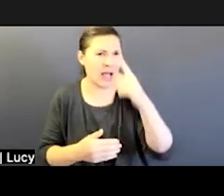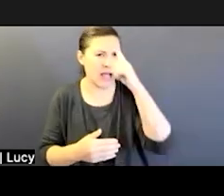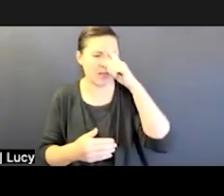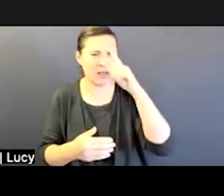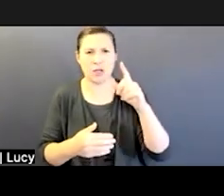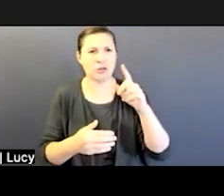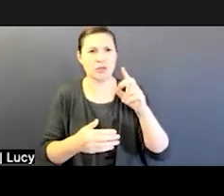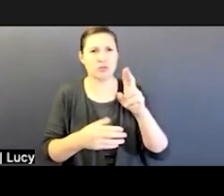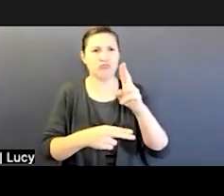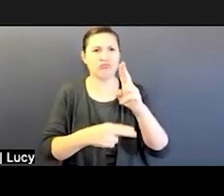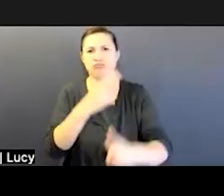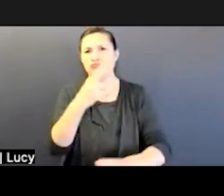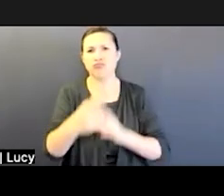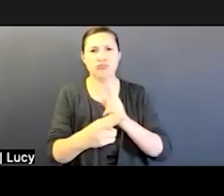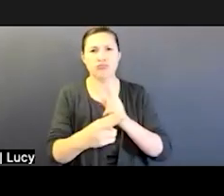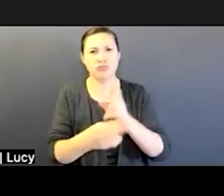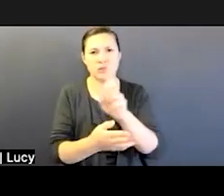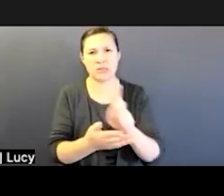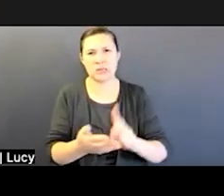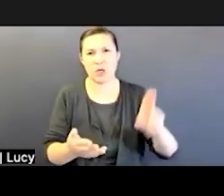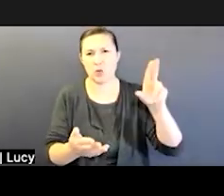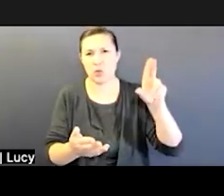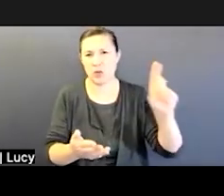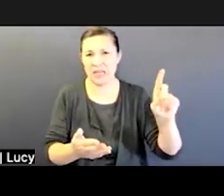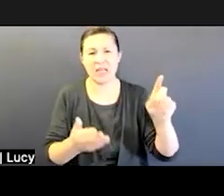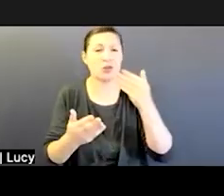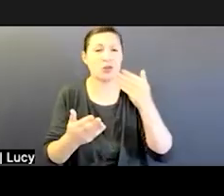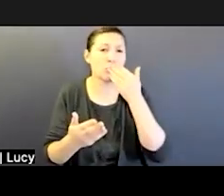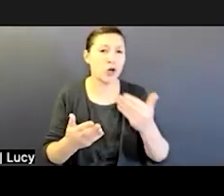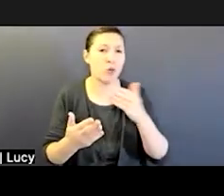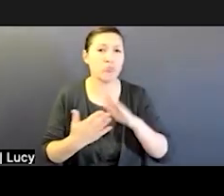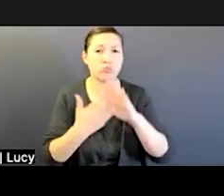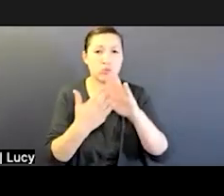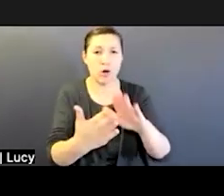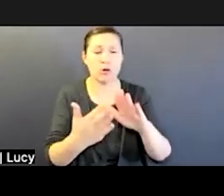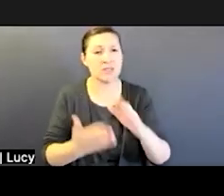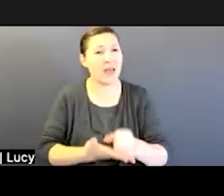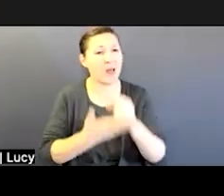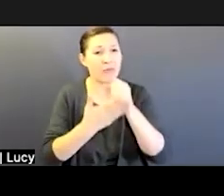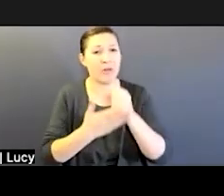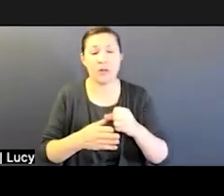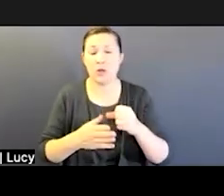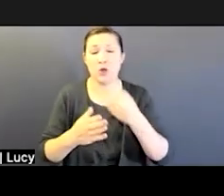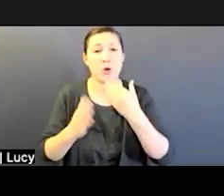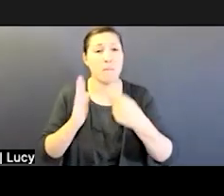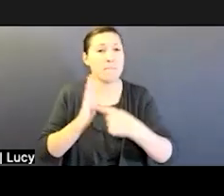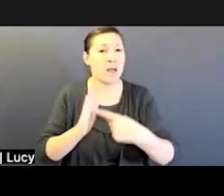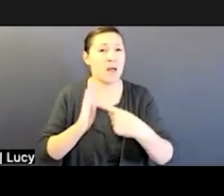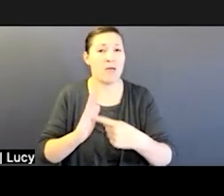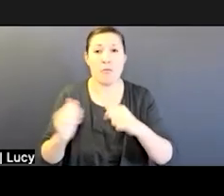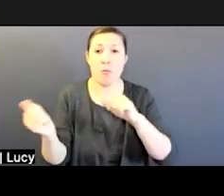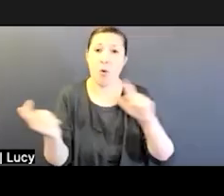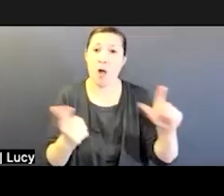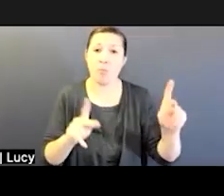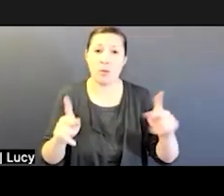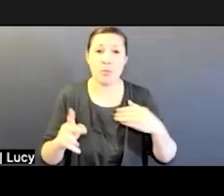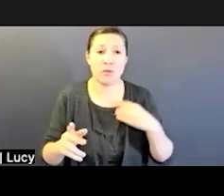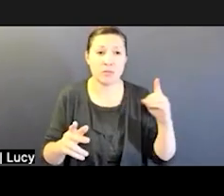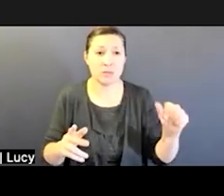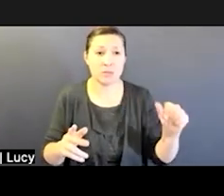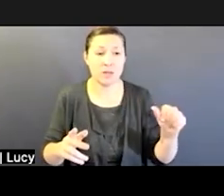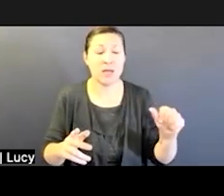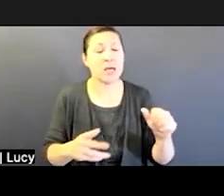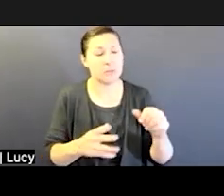learning super helpful. It's a great model for all people with disabilities, and particularly neurodivergent